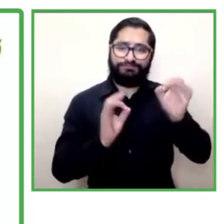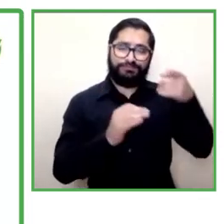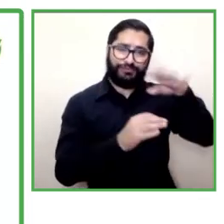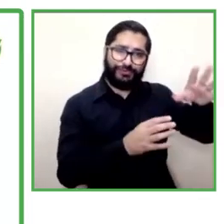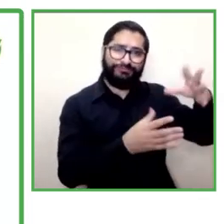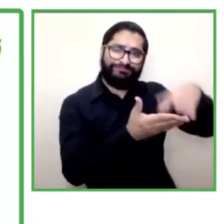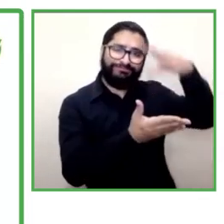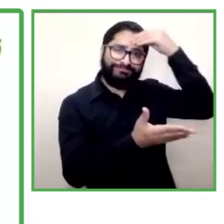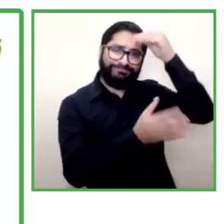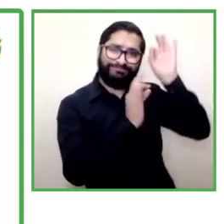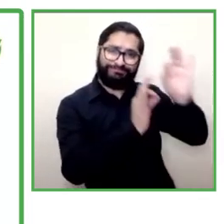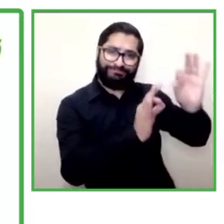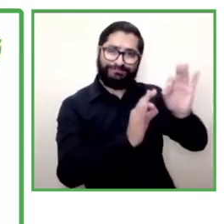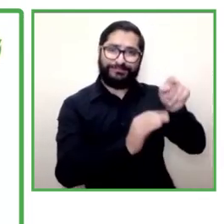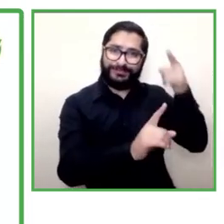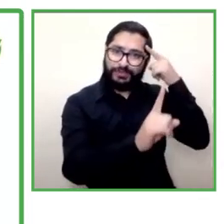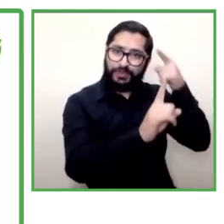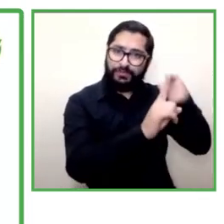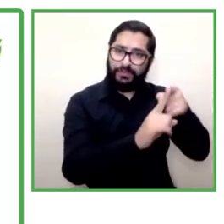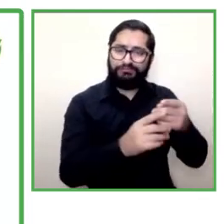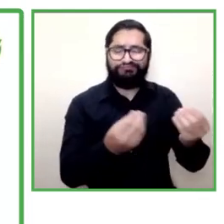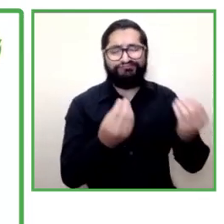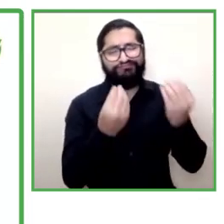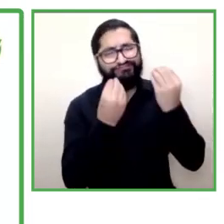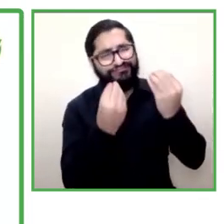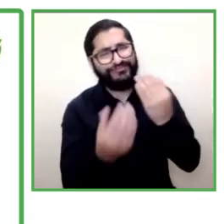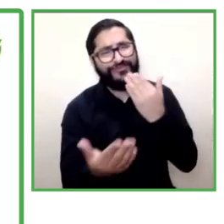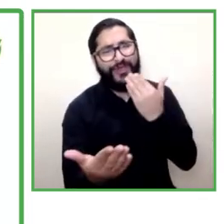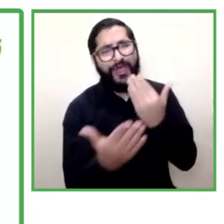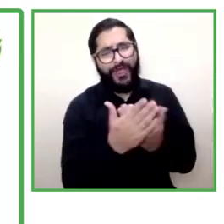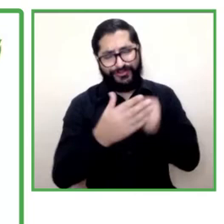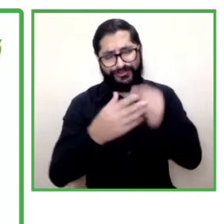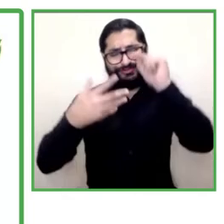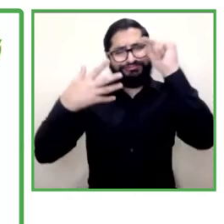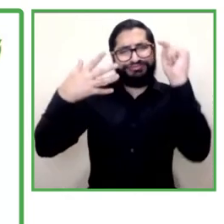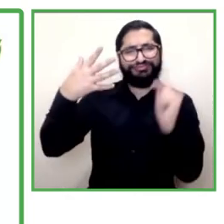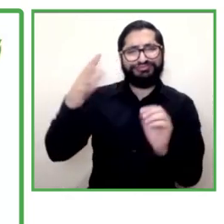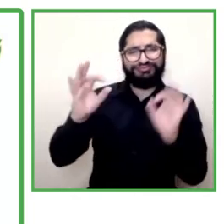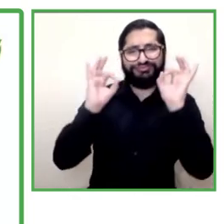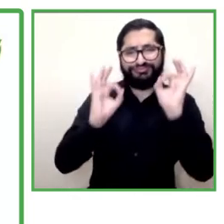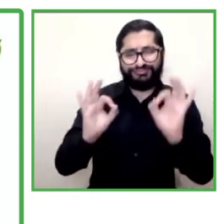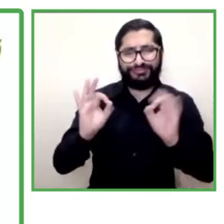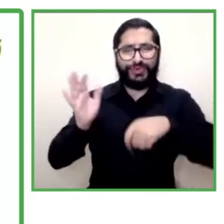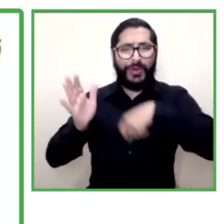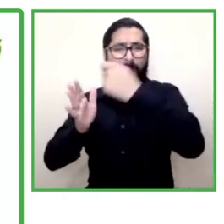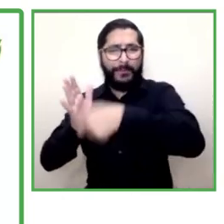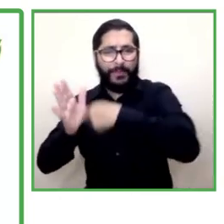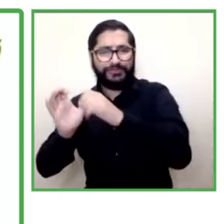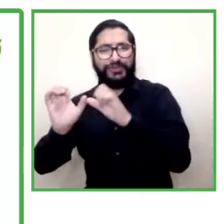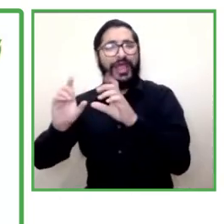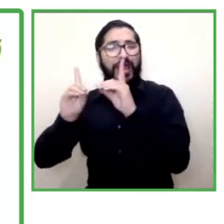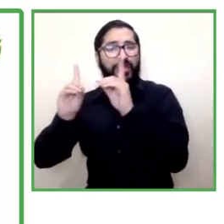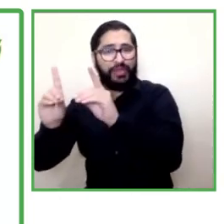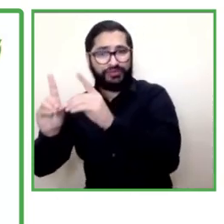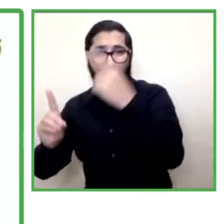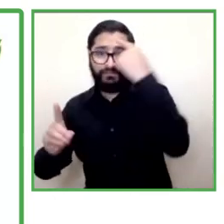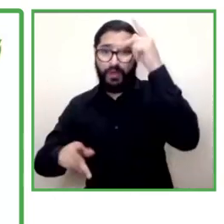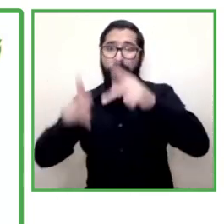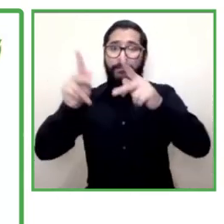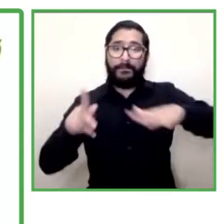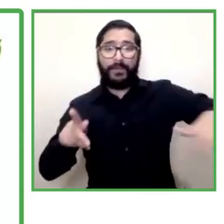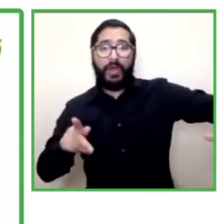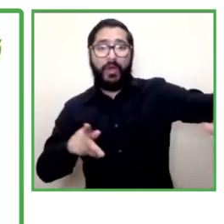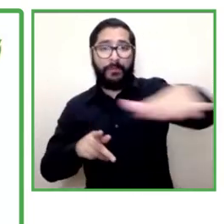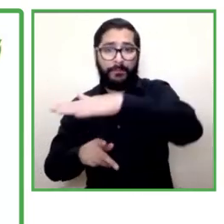And our users agree, where they say that this is a course that fits everyone. A seventh grade teacher says that she tested this out